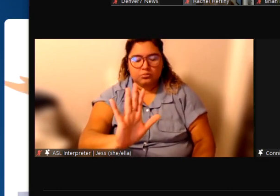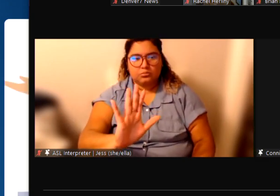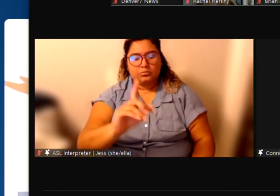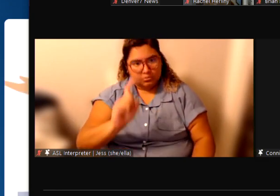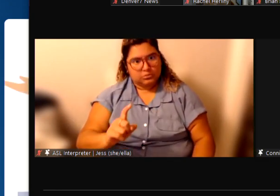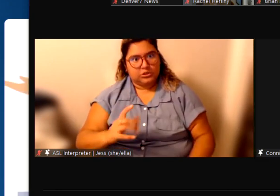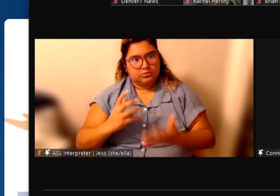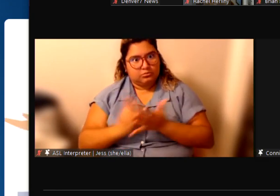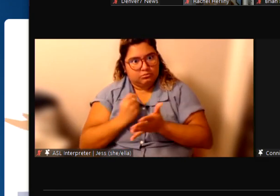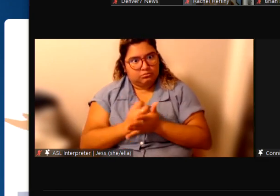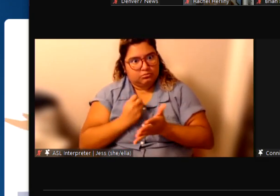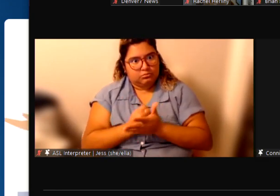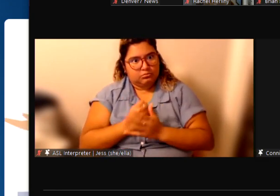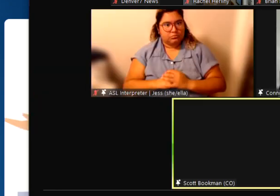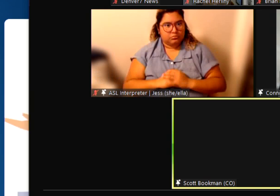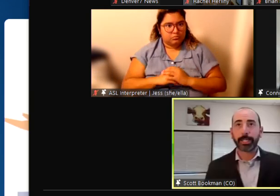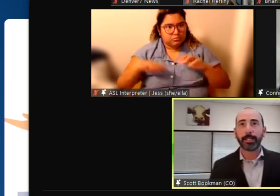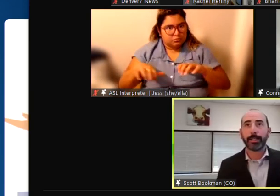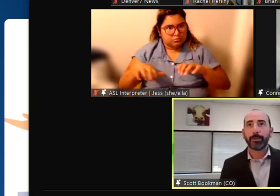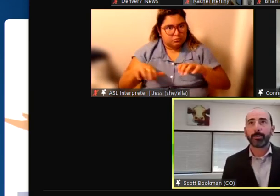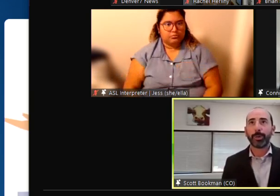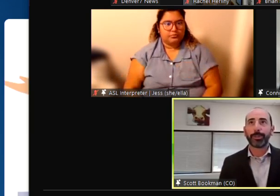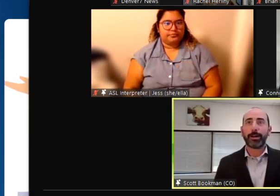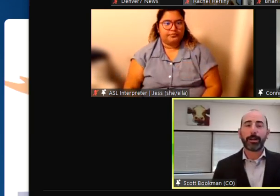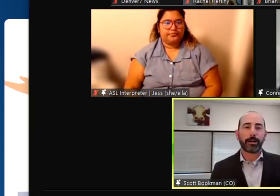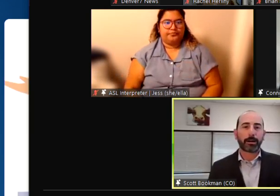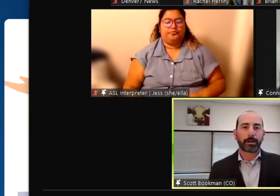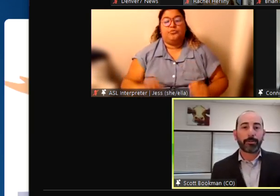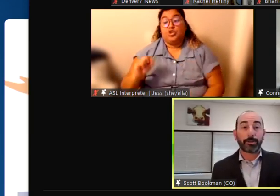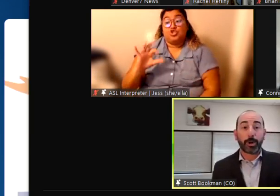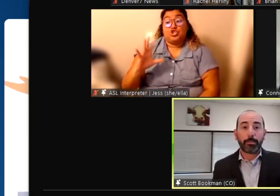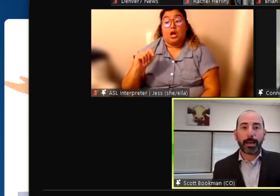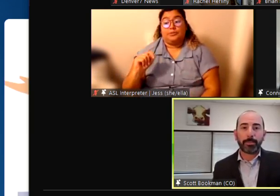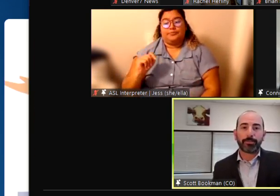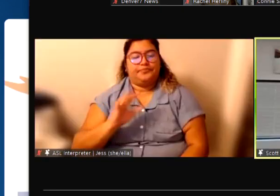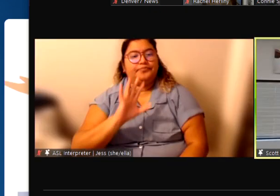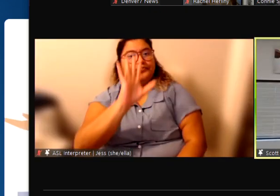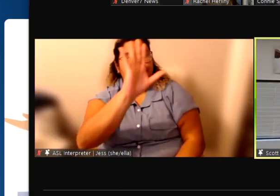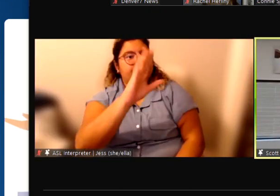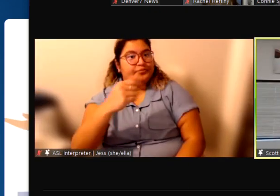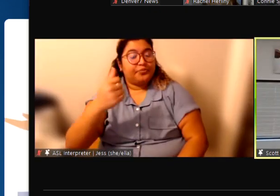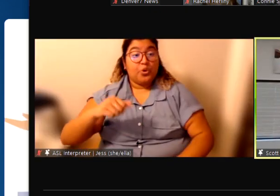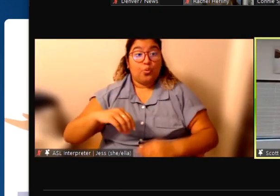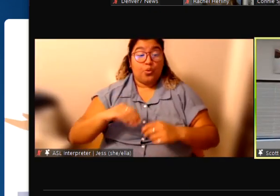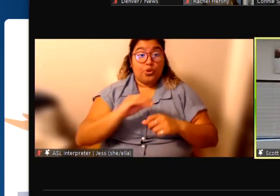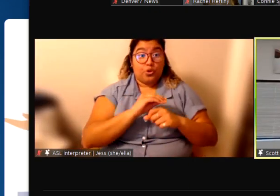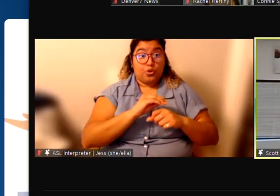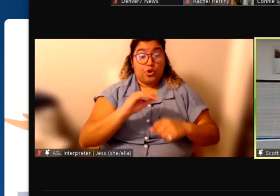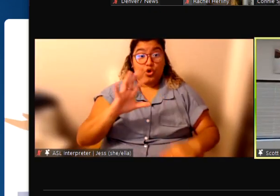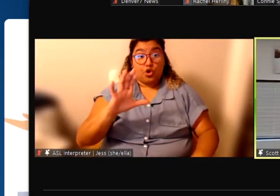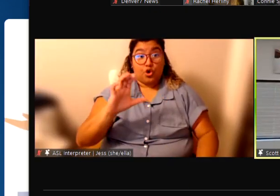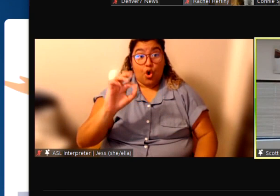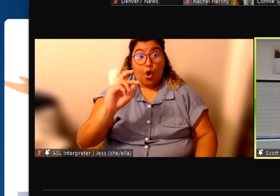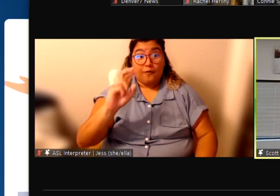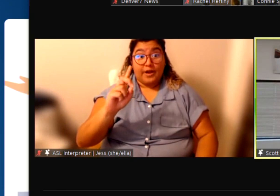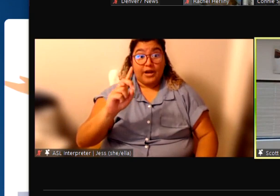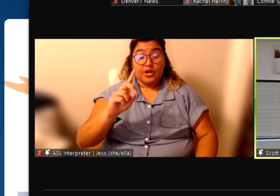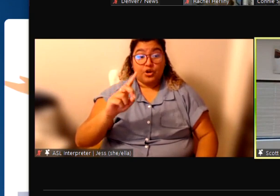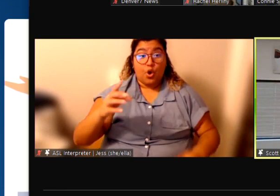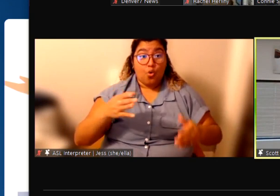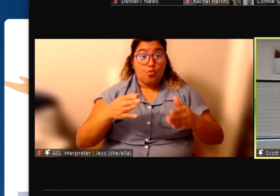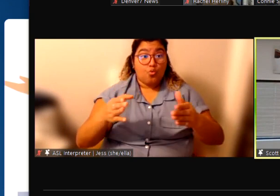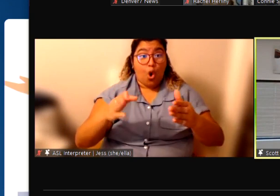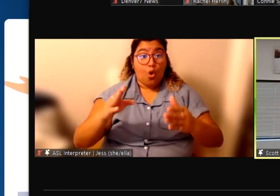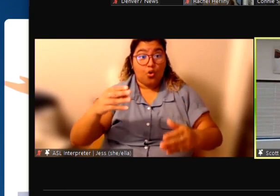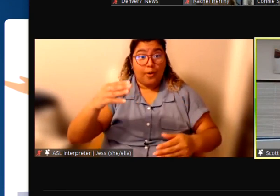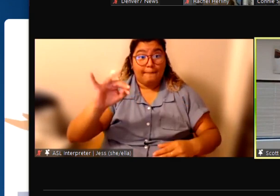Yeah, and I would just add on, John, when we rolled out our COVID roadmap moving forward in February, one of our pillars